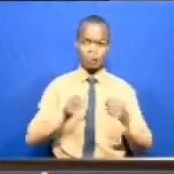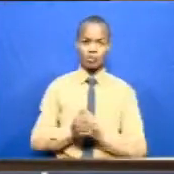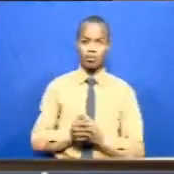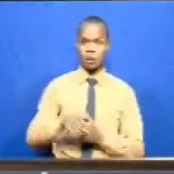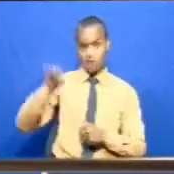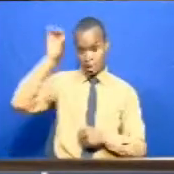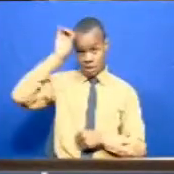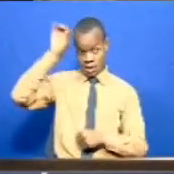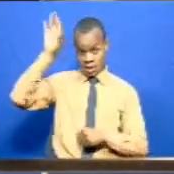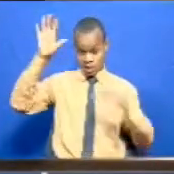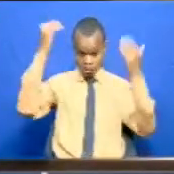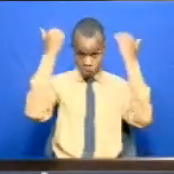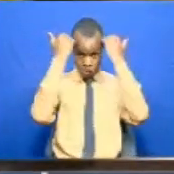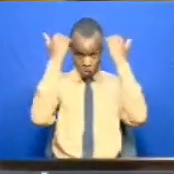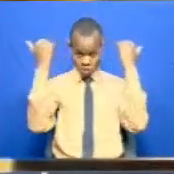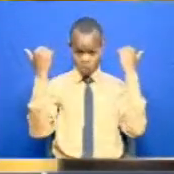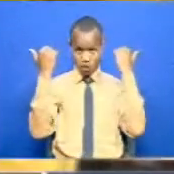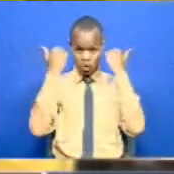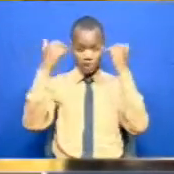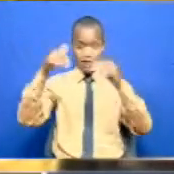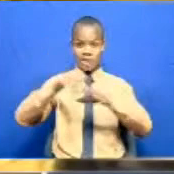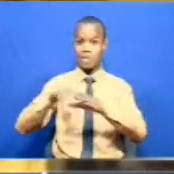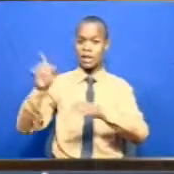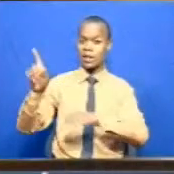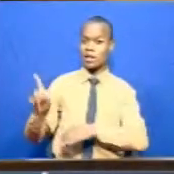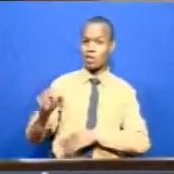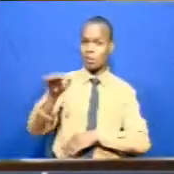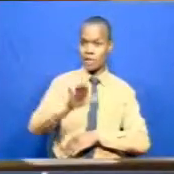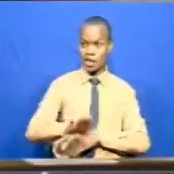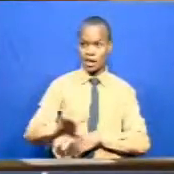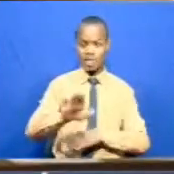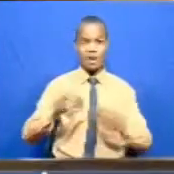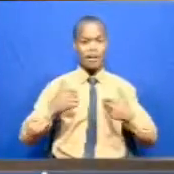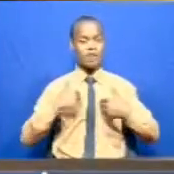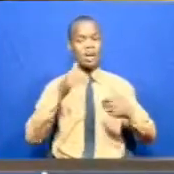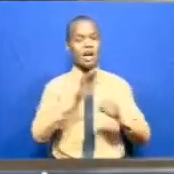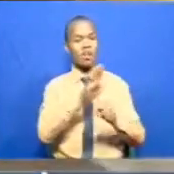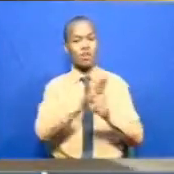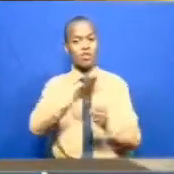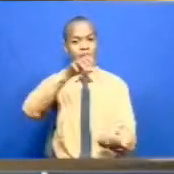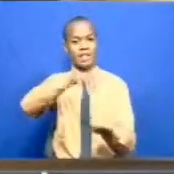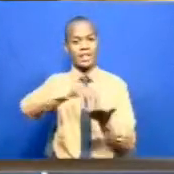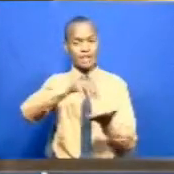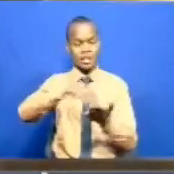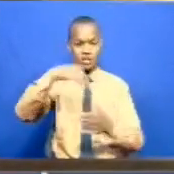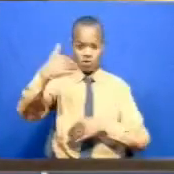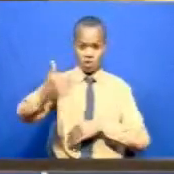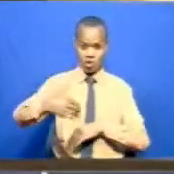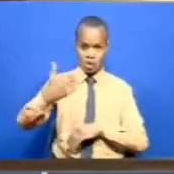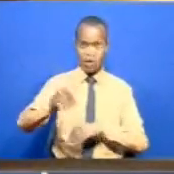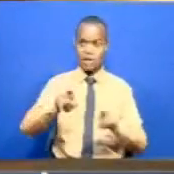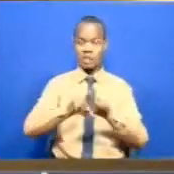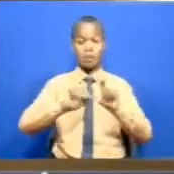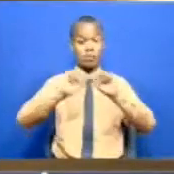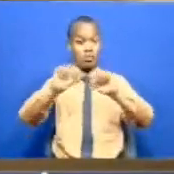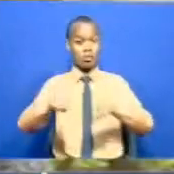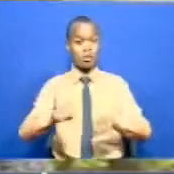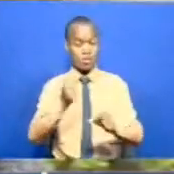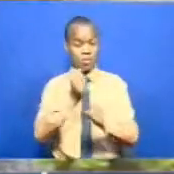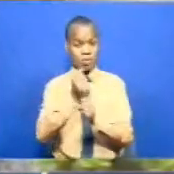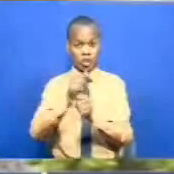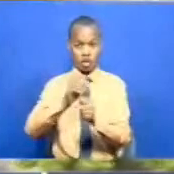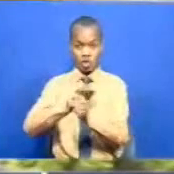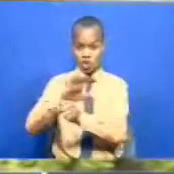just like others within the Nairobi metropolitan area, handles hundreds of cases per day, making it a hotspot for the spread of coronavirus.